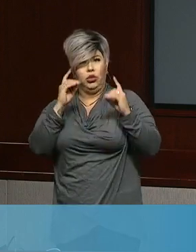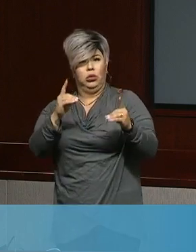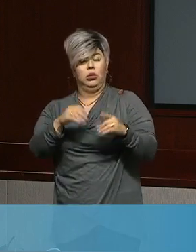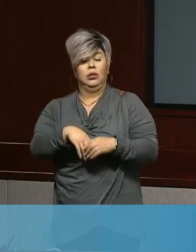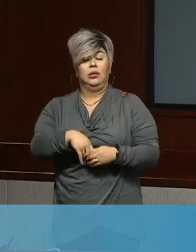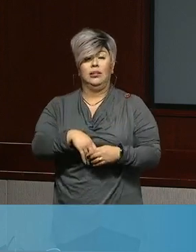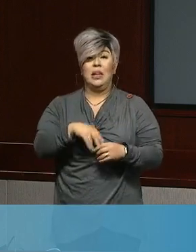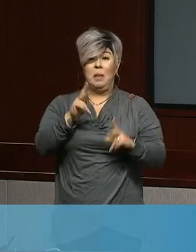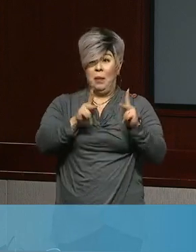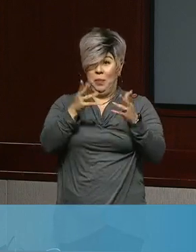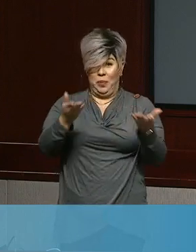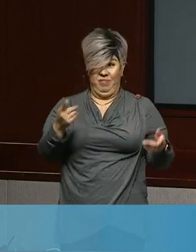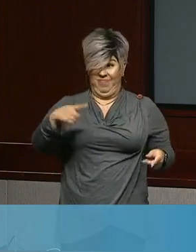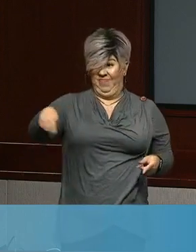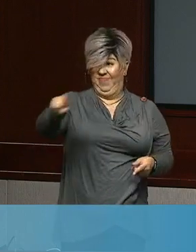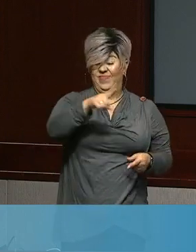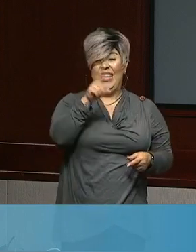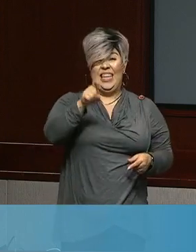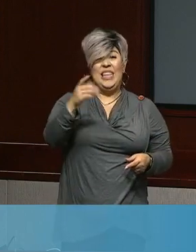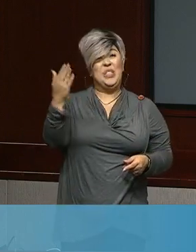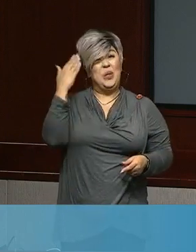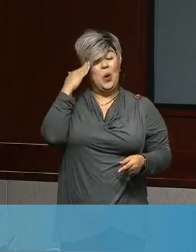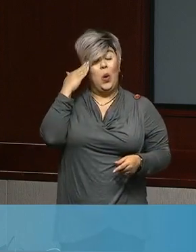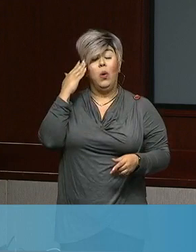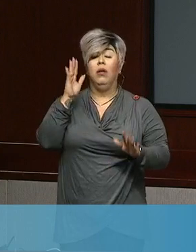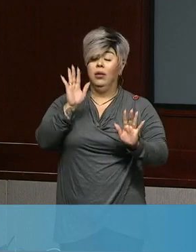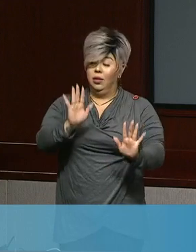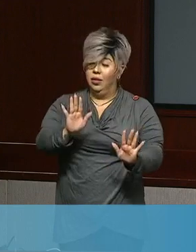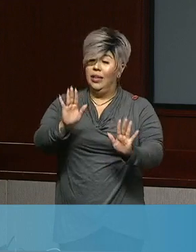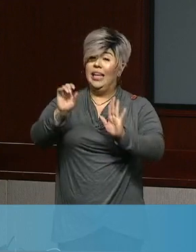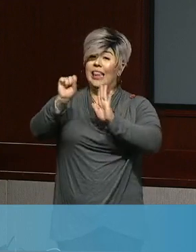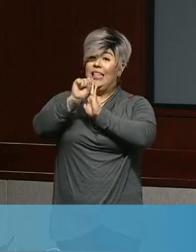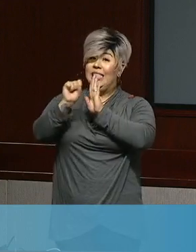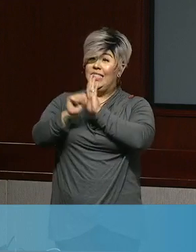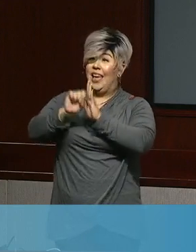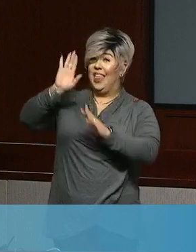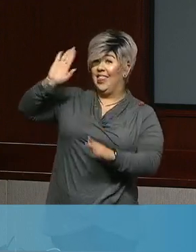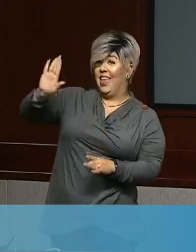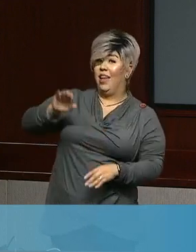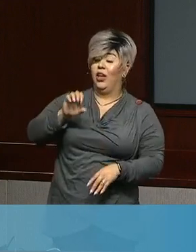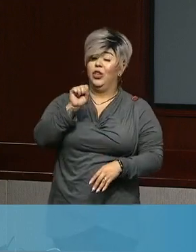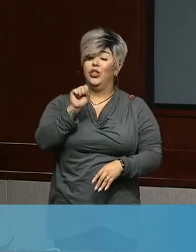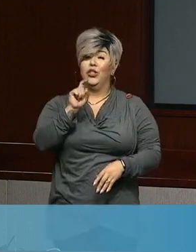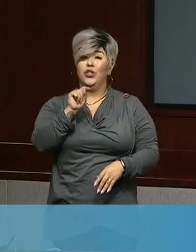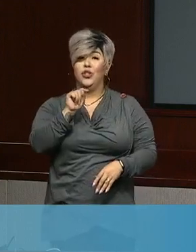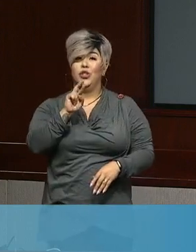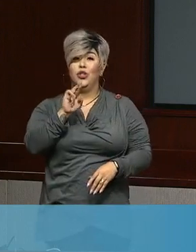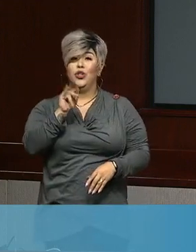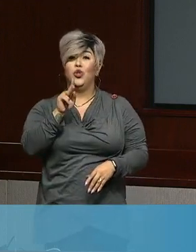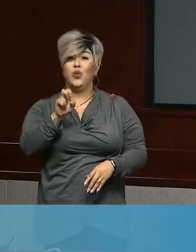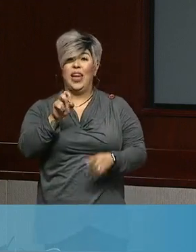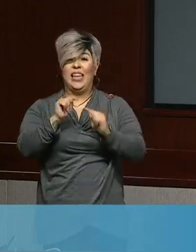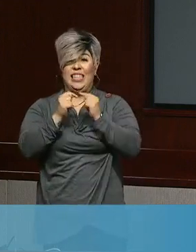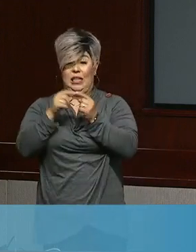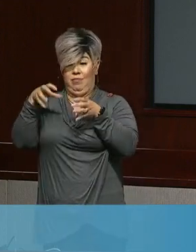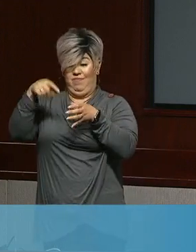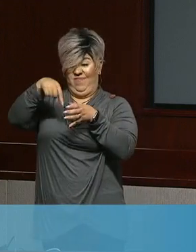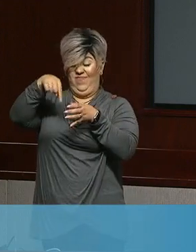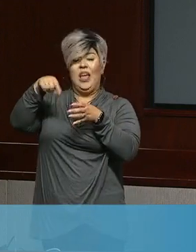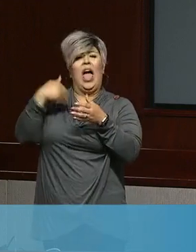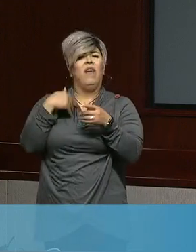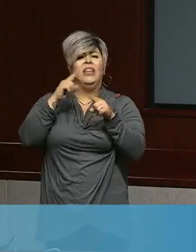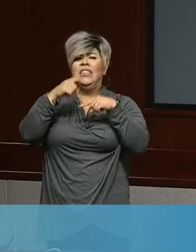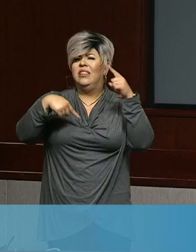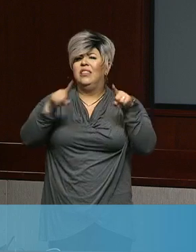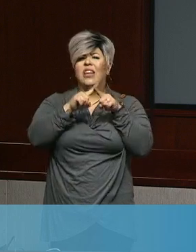here need to know that the state, the governor's strike team, which is made up of a variety of different state